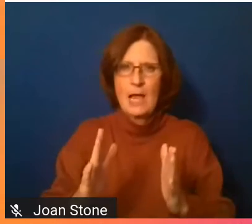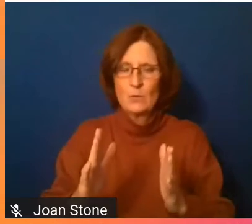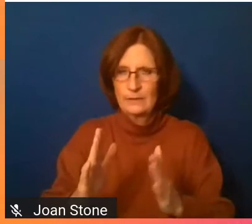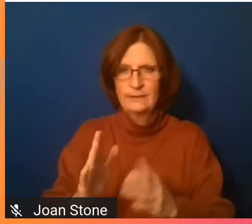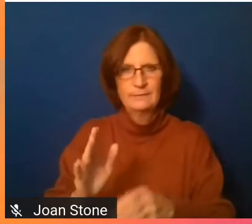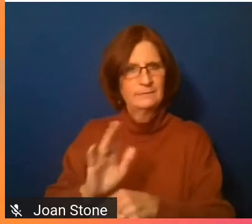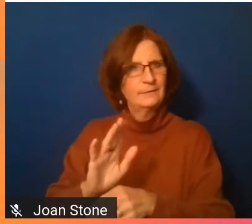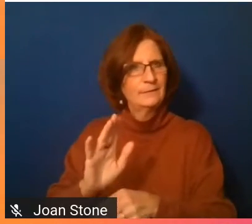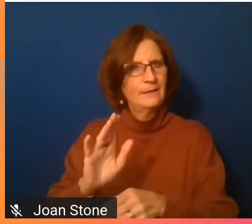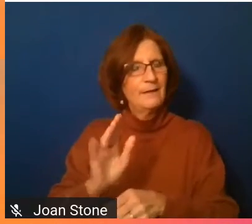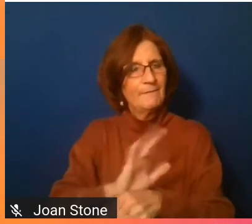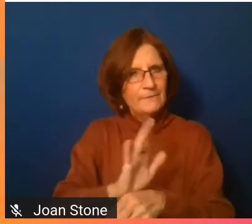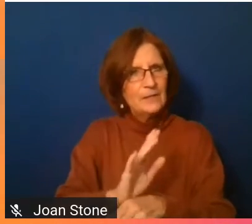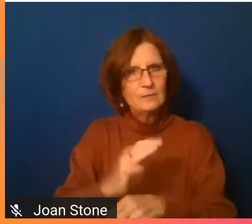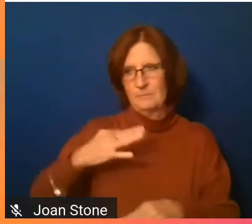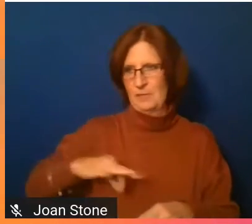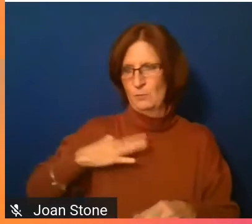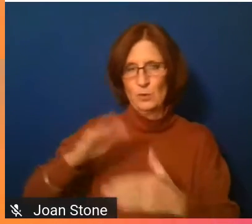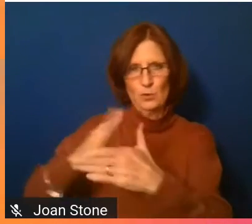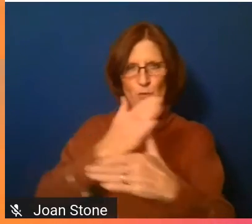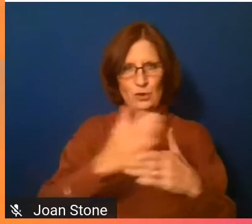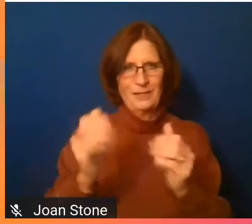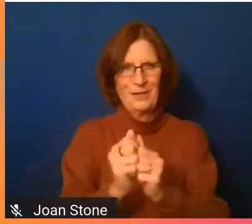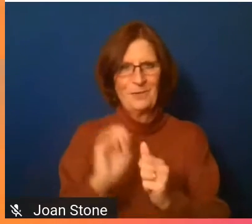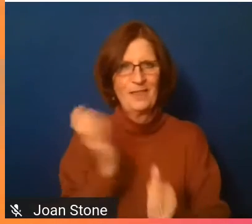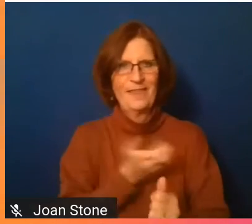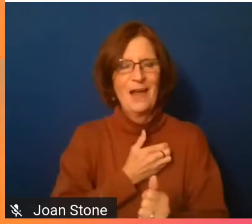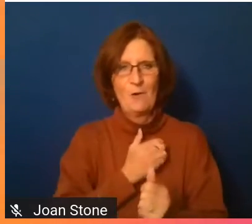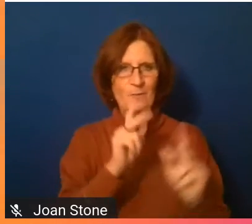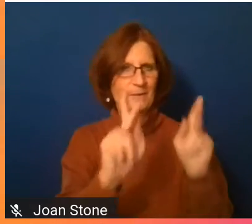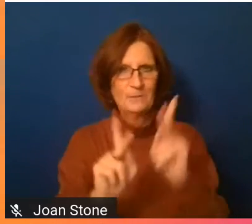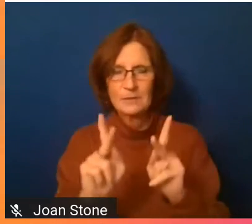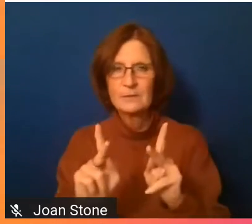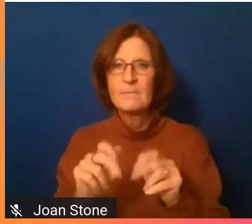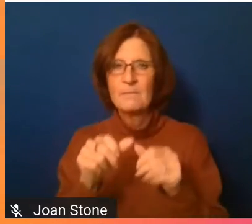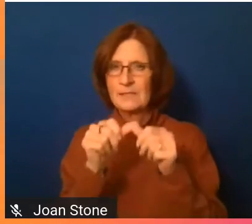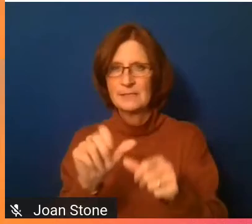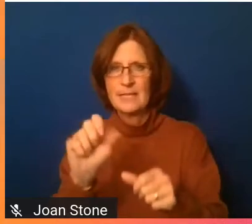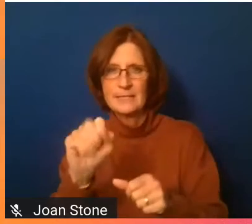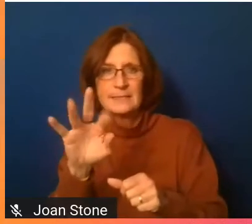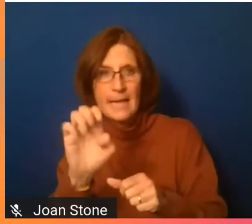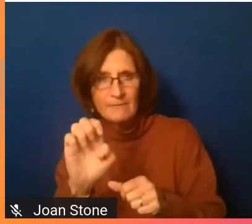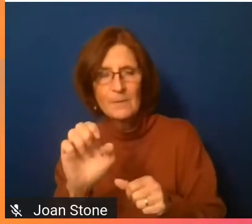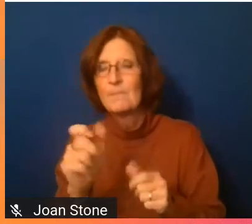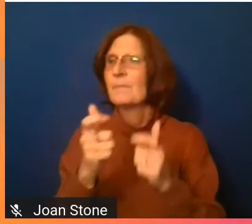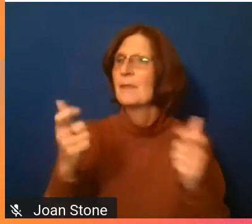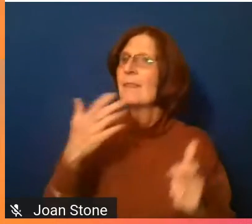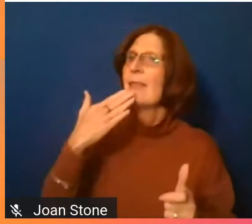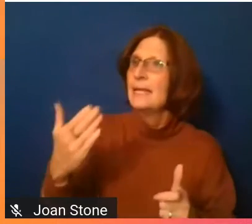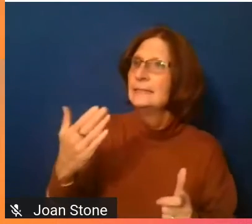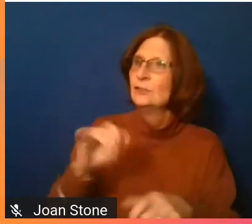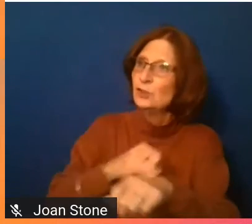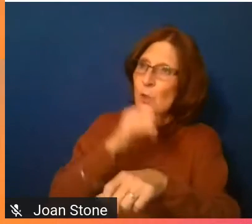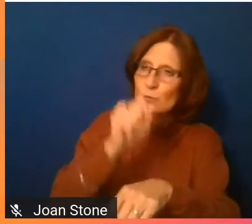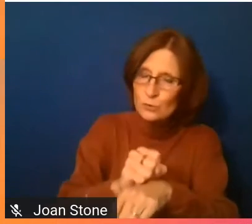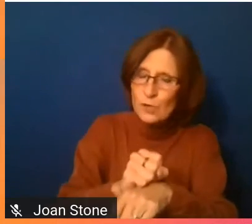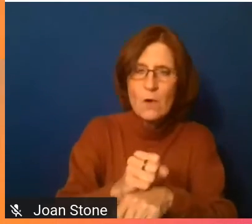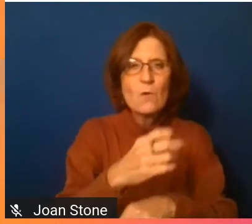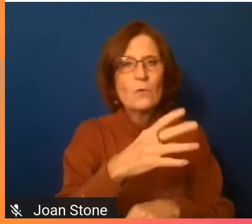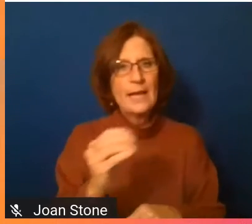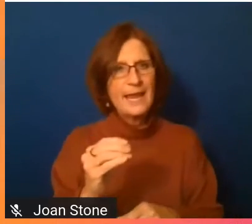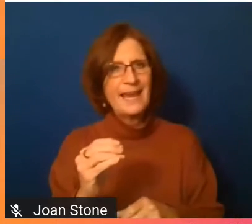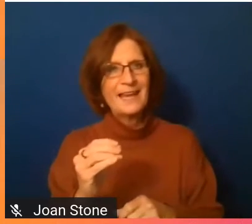Pittsburgh to share it with our audience. And stay safe out there. Thanks, big thanks to Joan Stone.